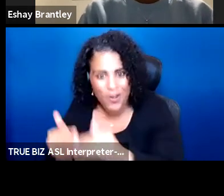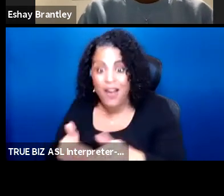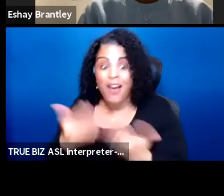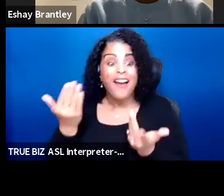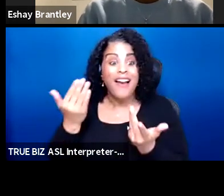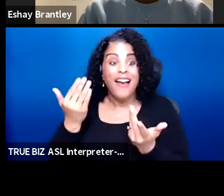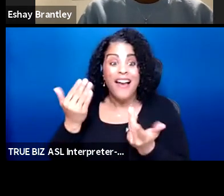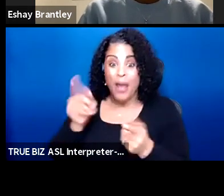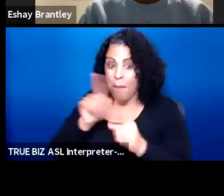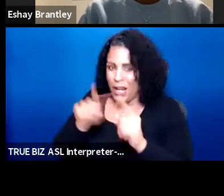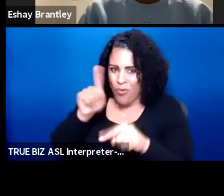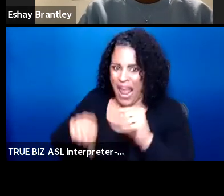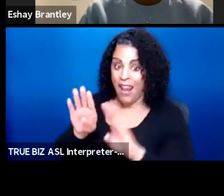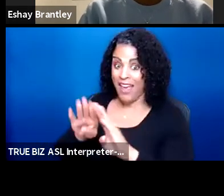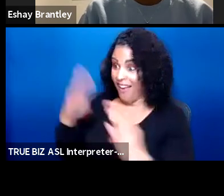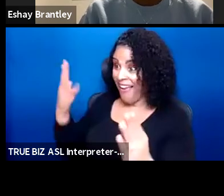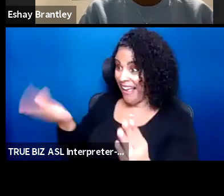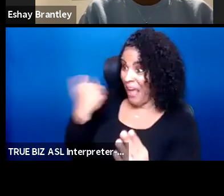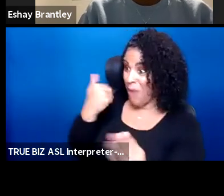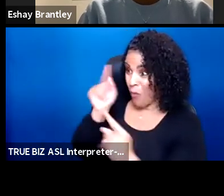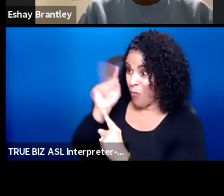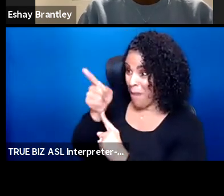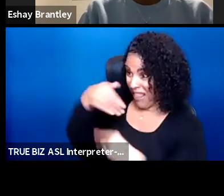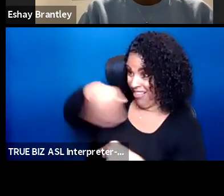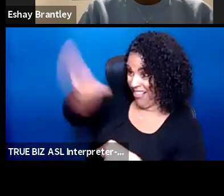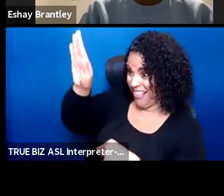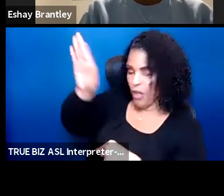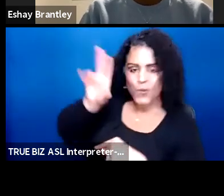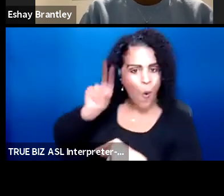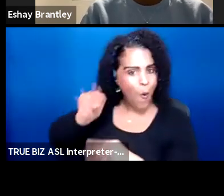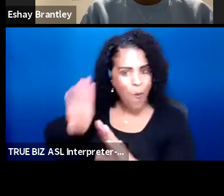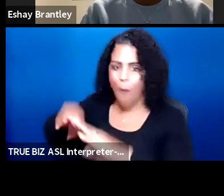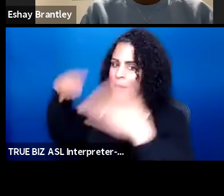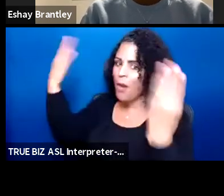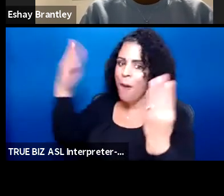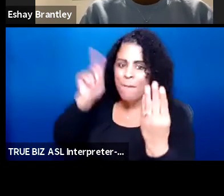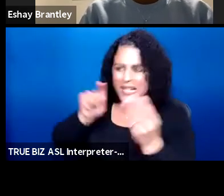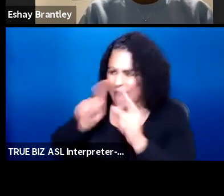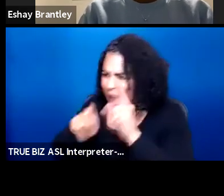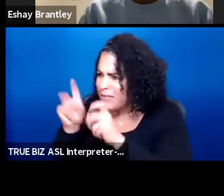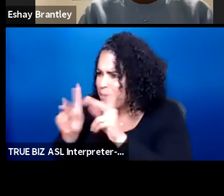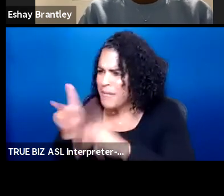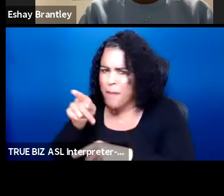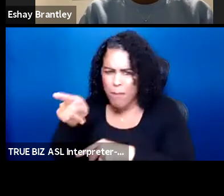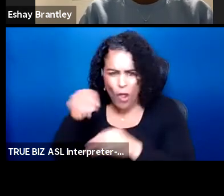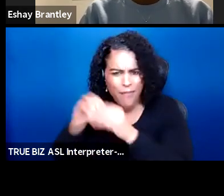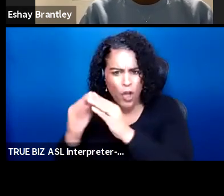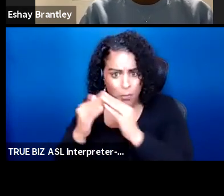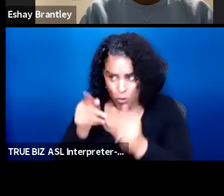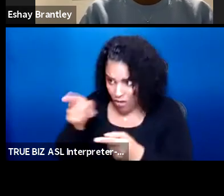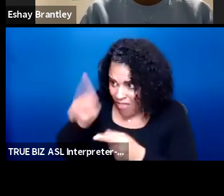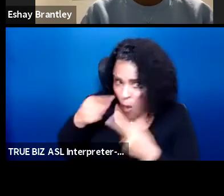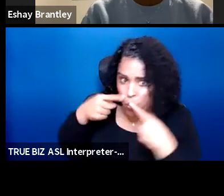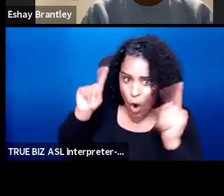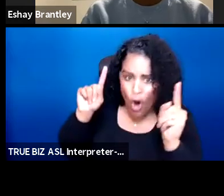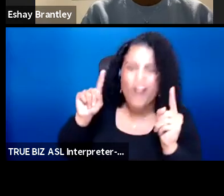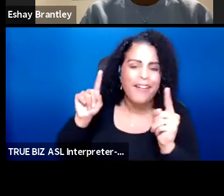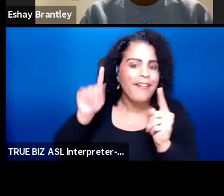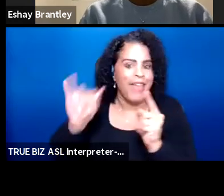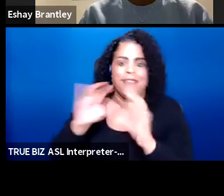come in for that one moment. No, it's, you know, you open the doors and you gotta ask and see how it, does this work? I mean, it's a